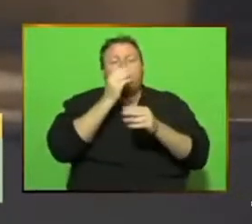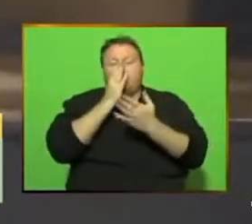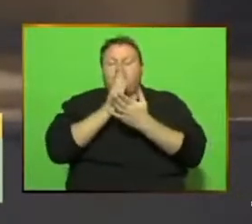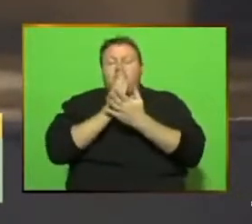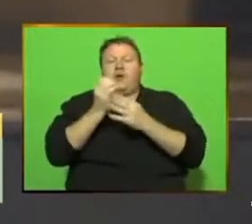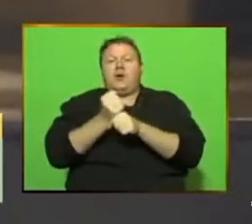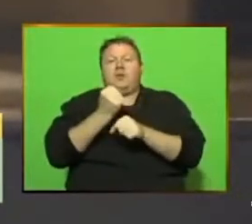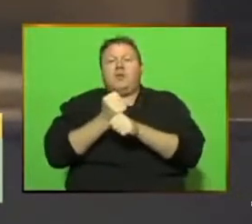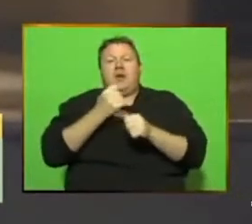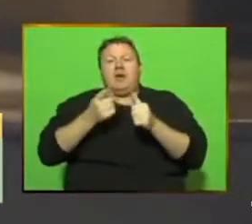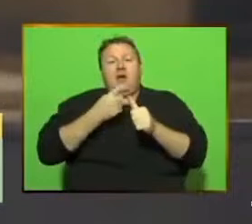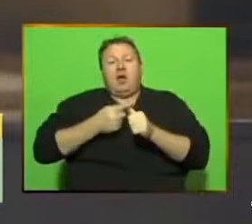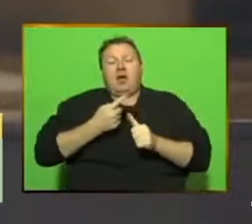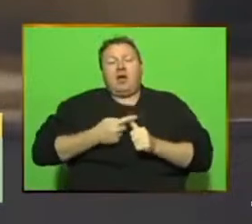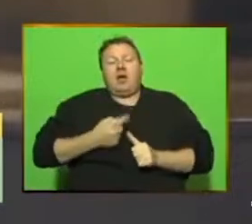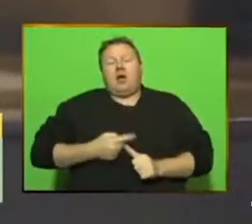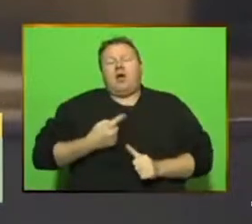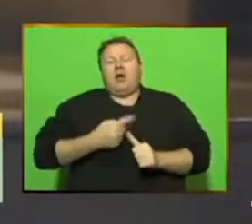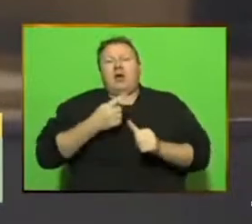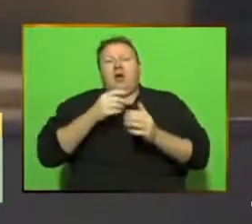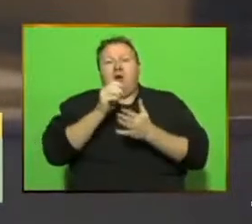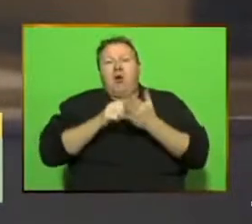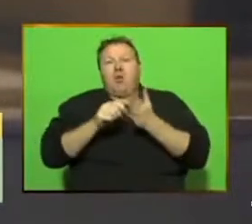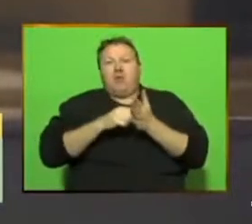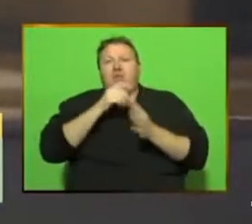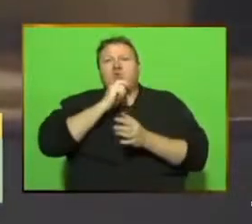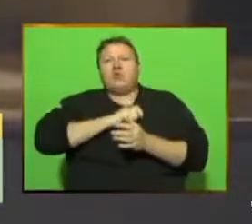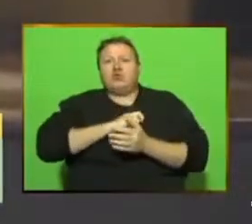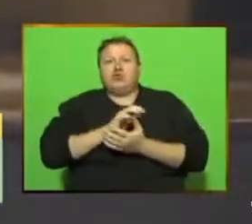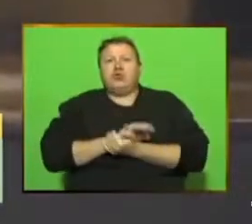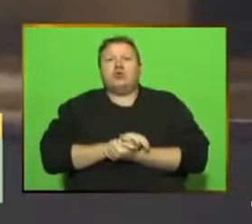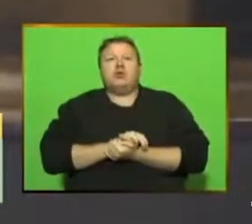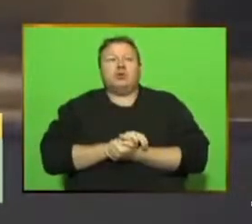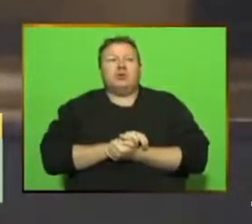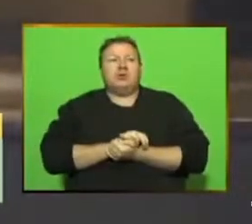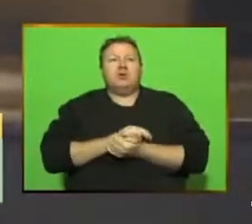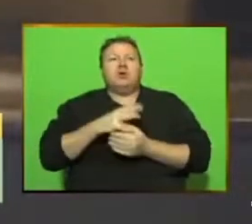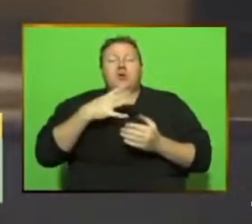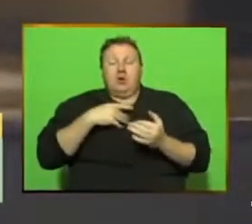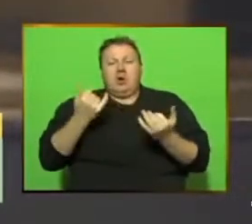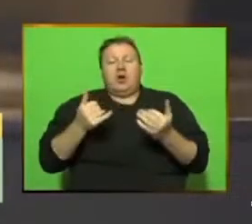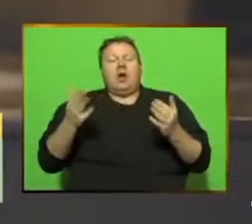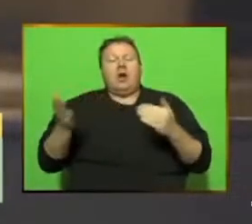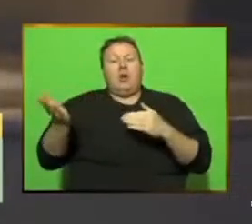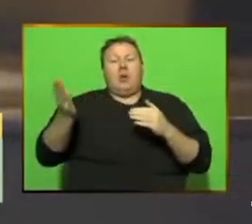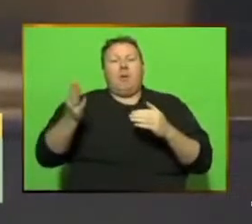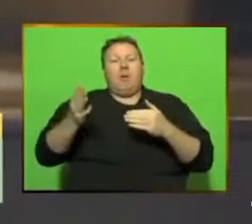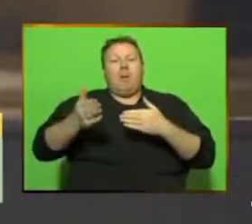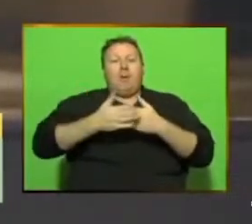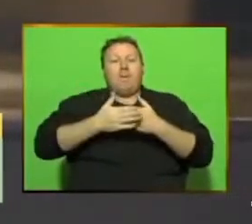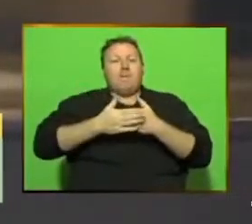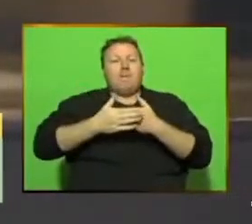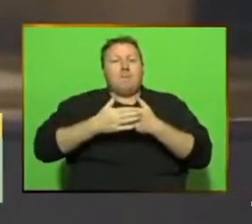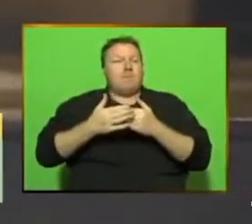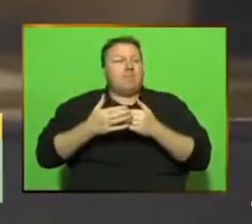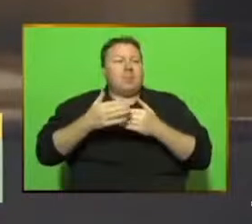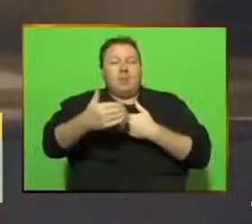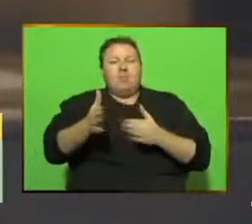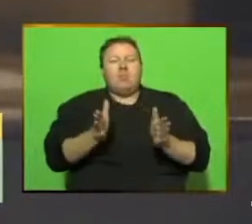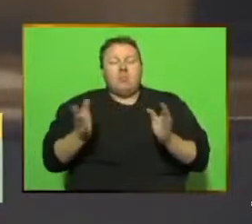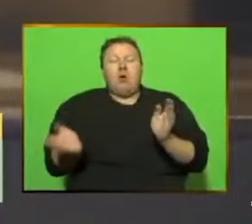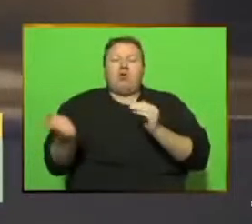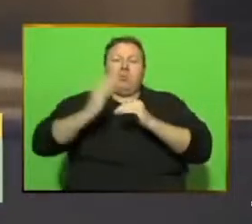going to do so. It will be the same. Okay, all right. Thank you very much. I therefore